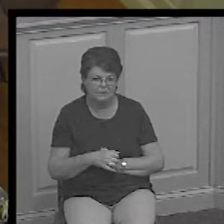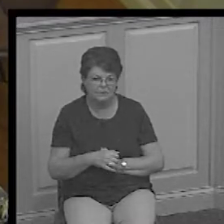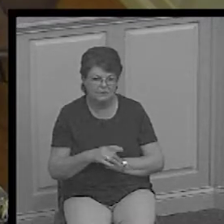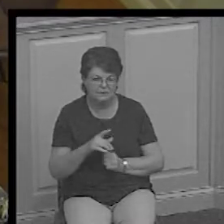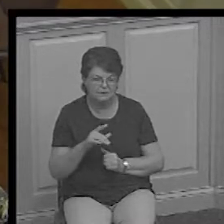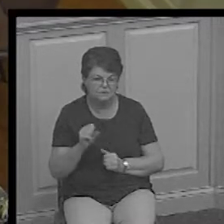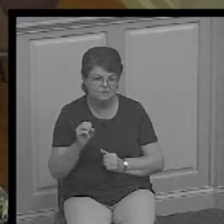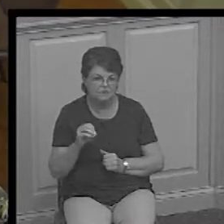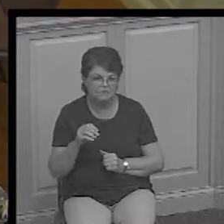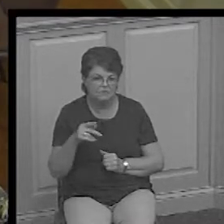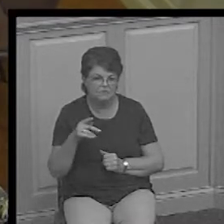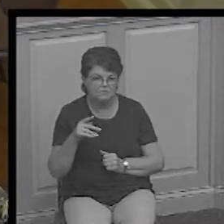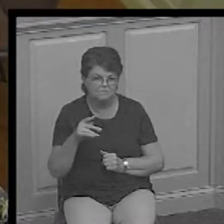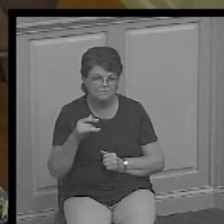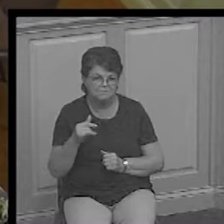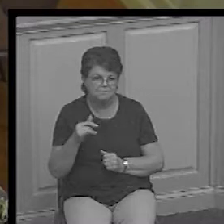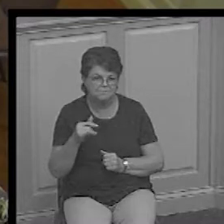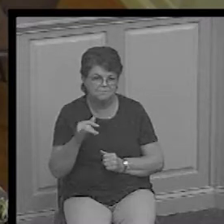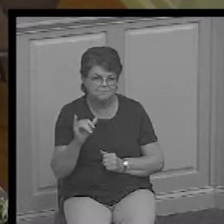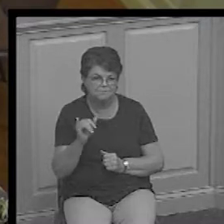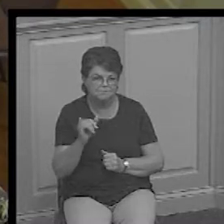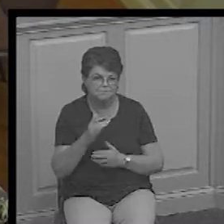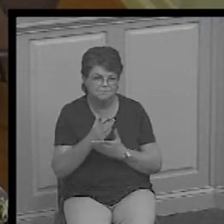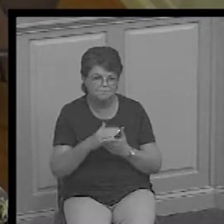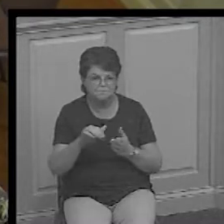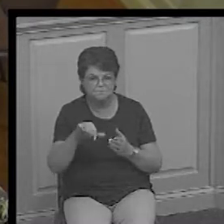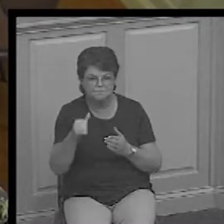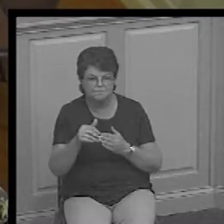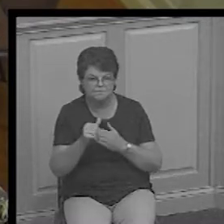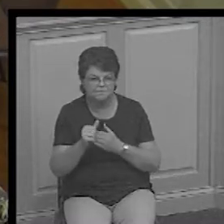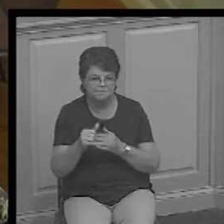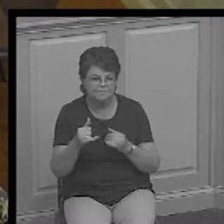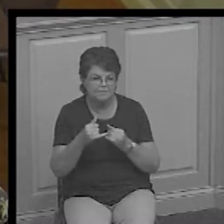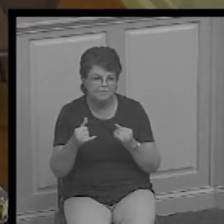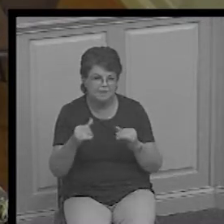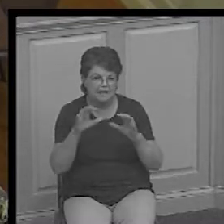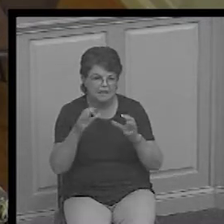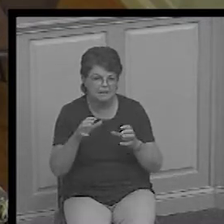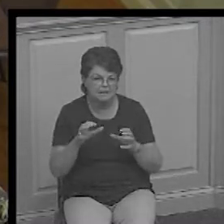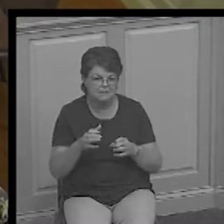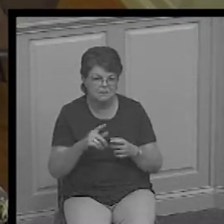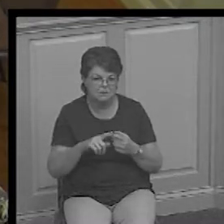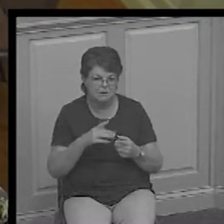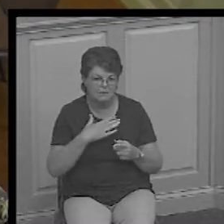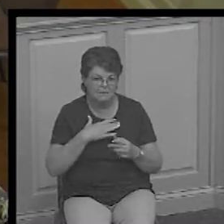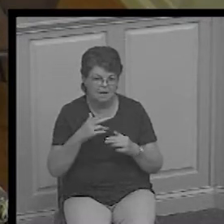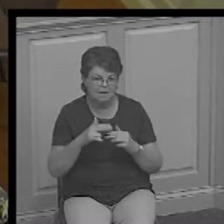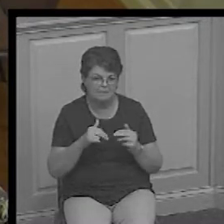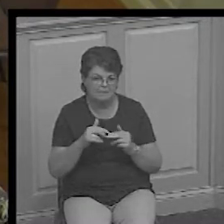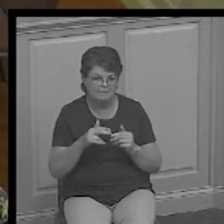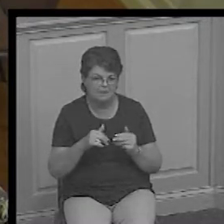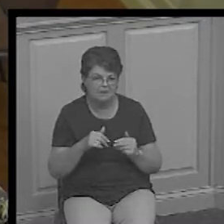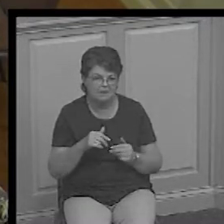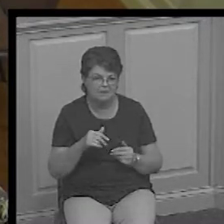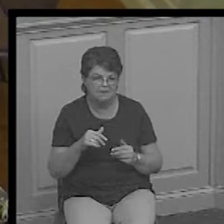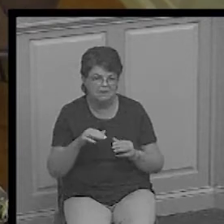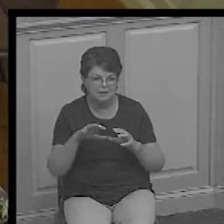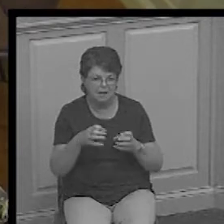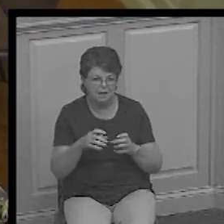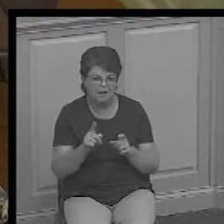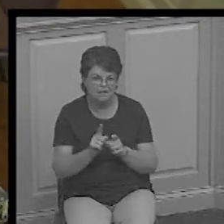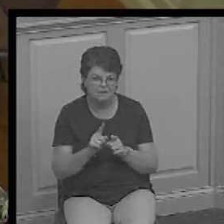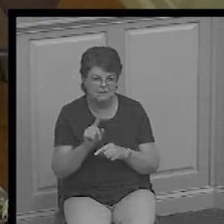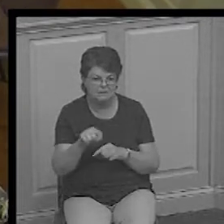Pruitt, yeah. Now, also some of the other guidelines, that's classifications to my building, I think it's classified as